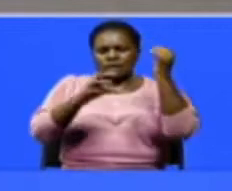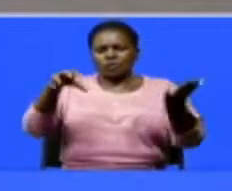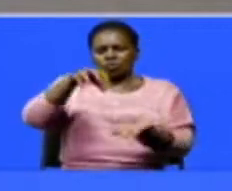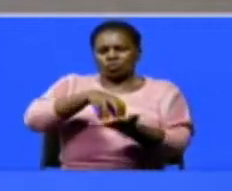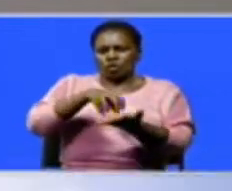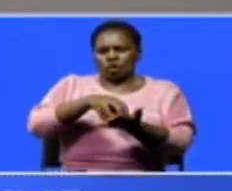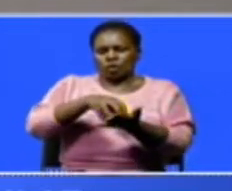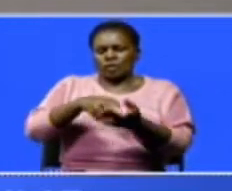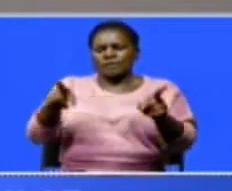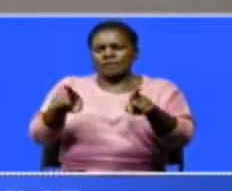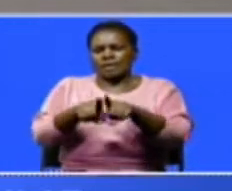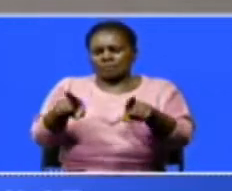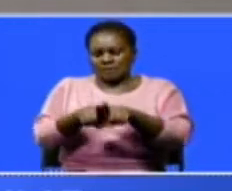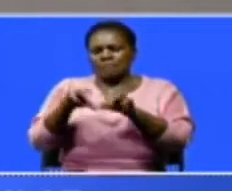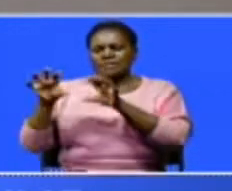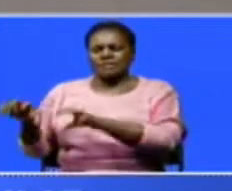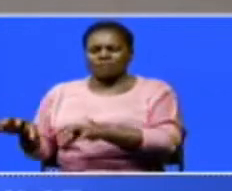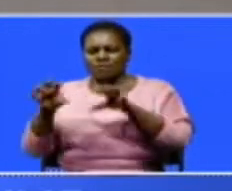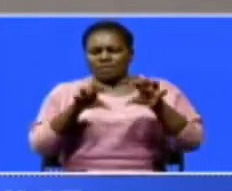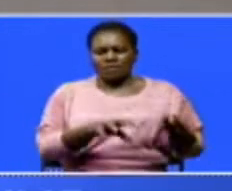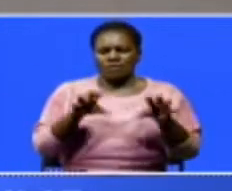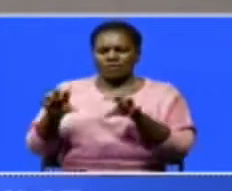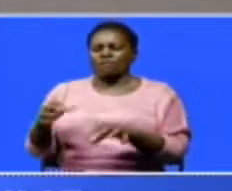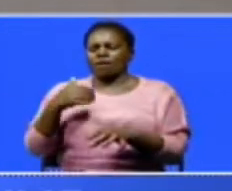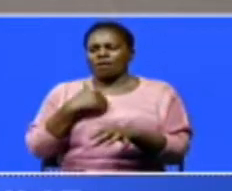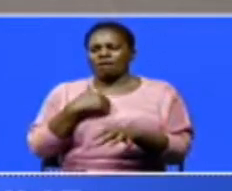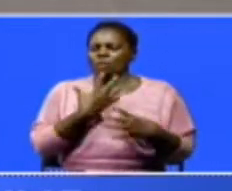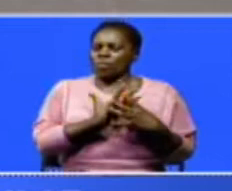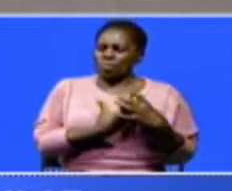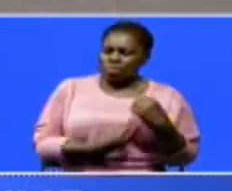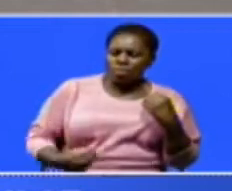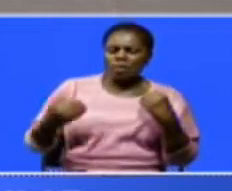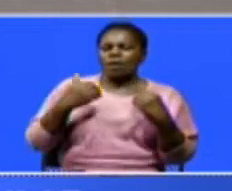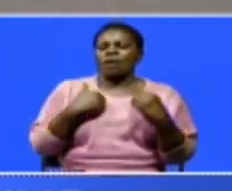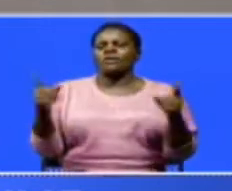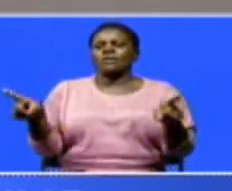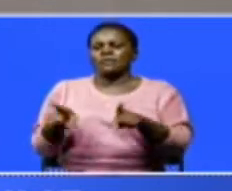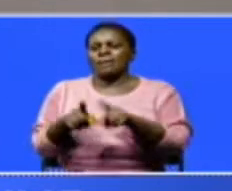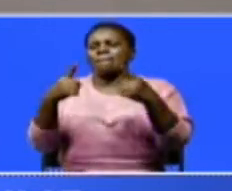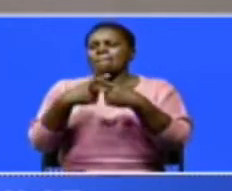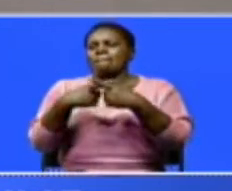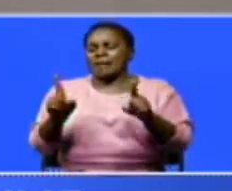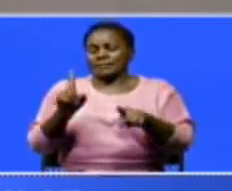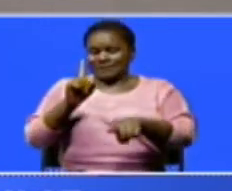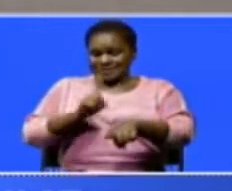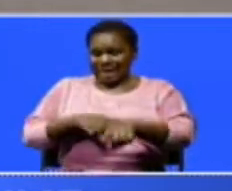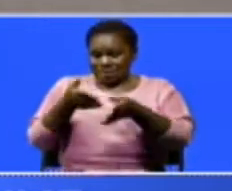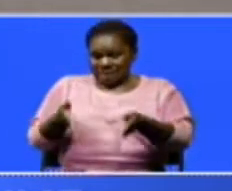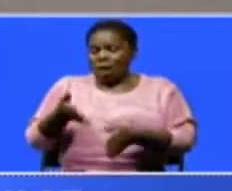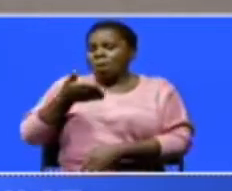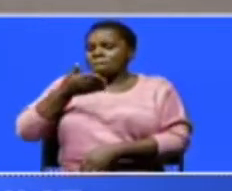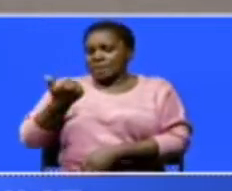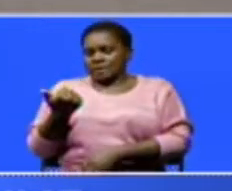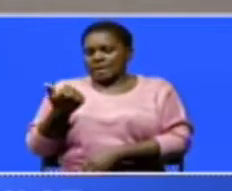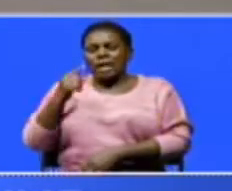brought us its share of tribulations and heartbreaks. But what a better time for us